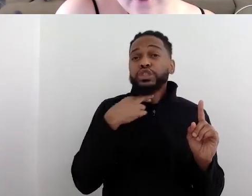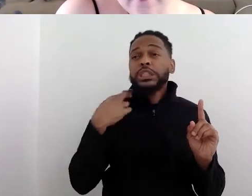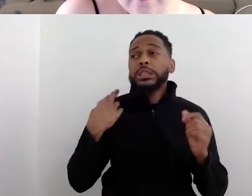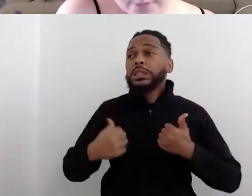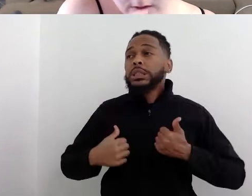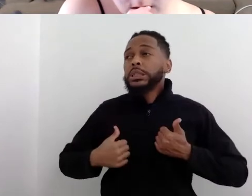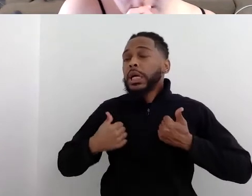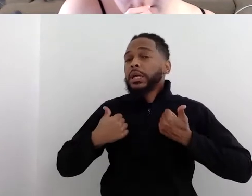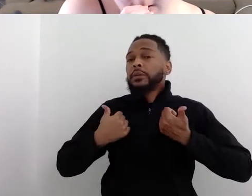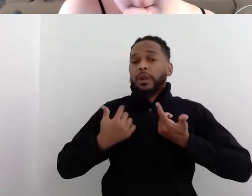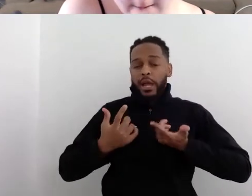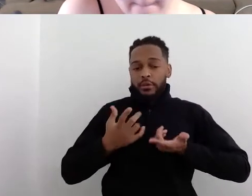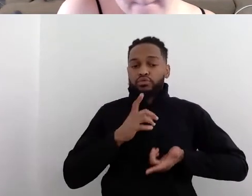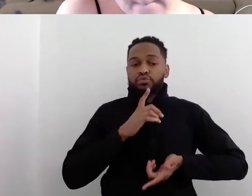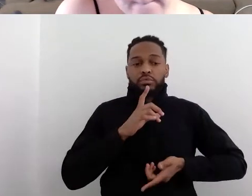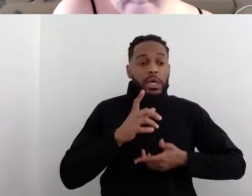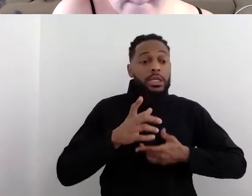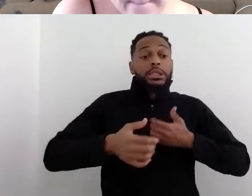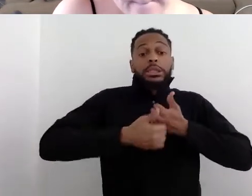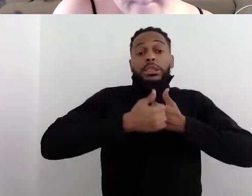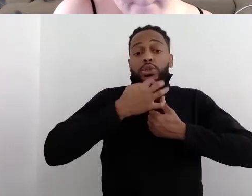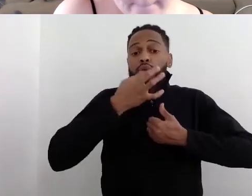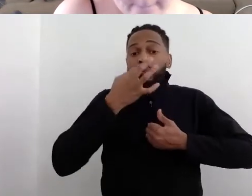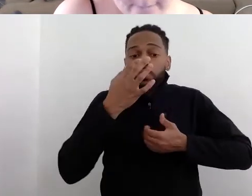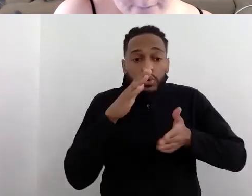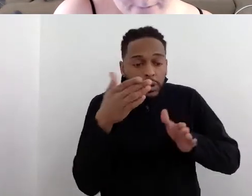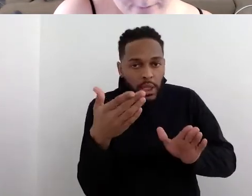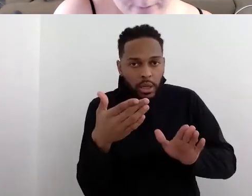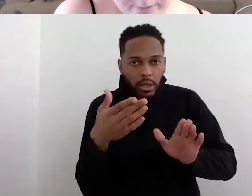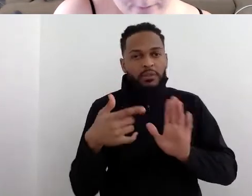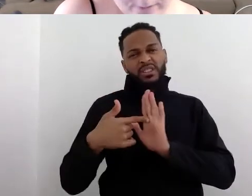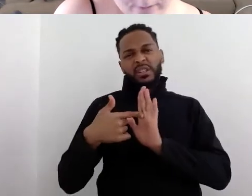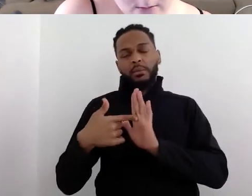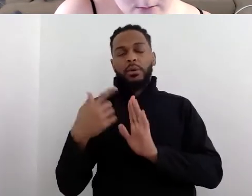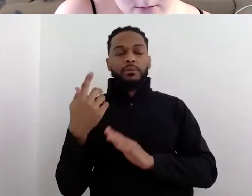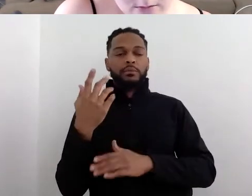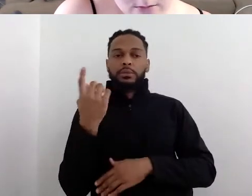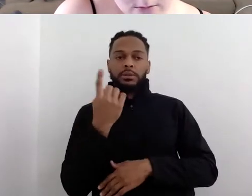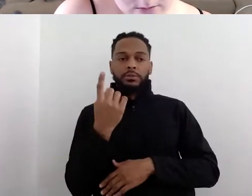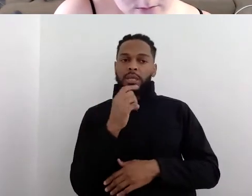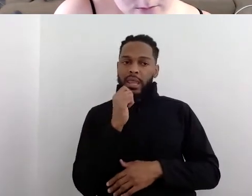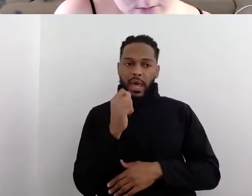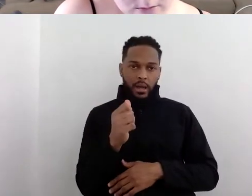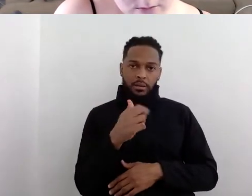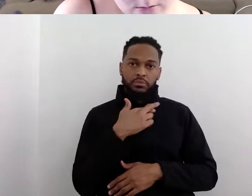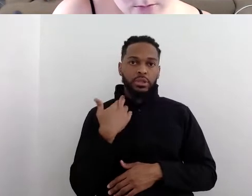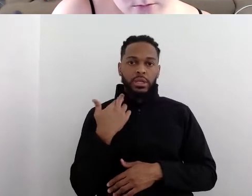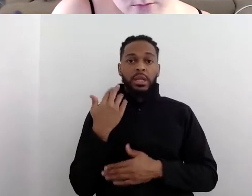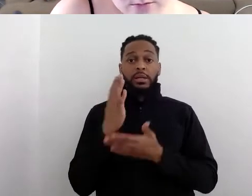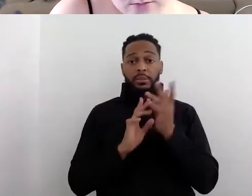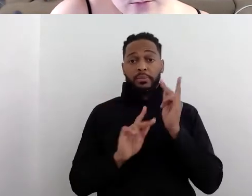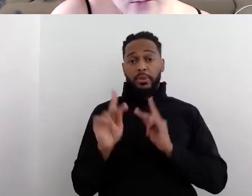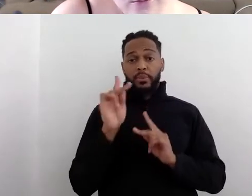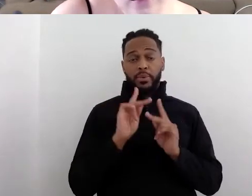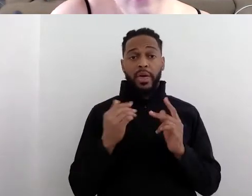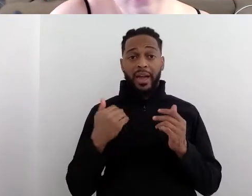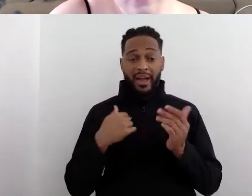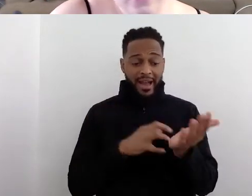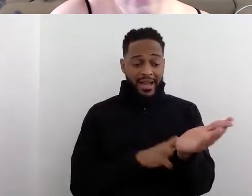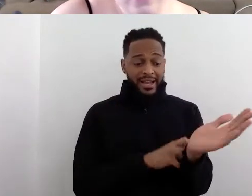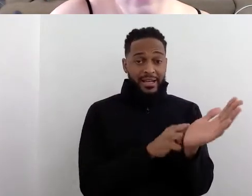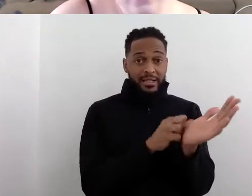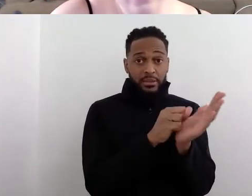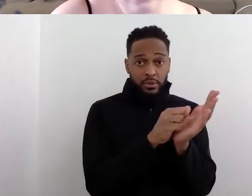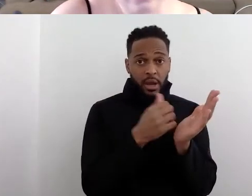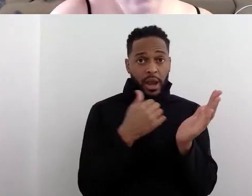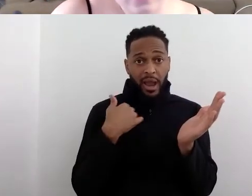an example of something that wasn't even considered life-threatening. There were people that had very advanced cancers, and they had surgery scheduled to get